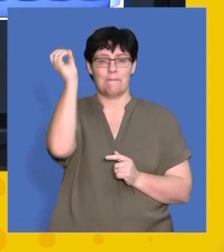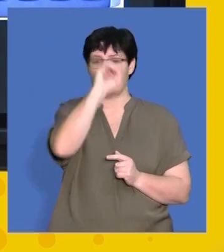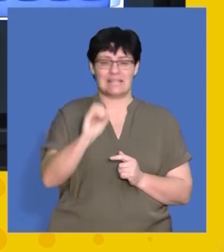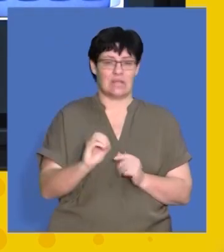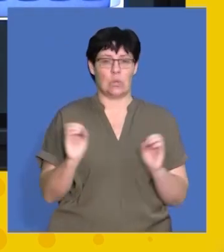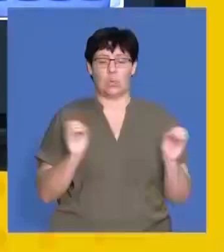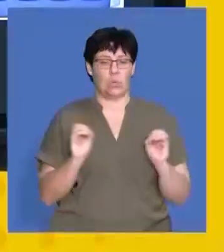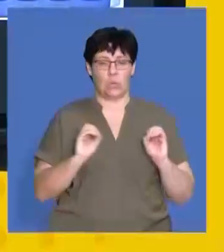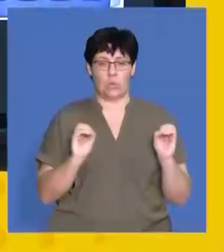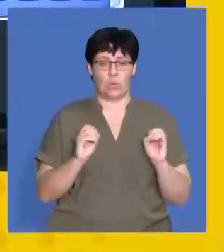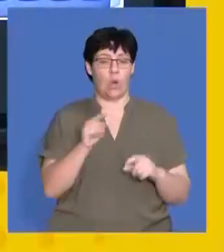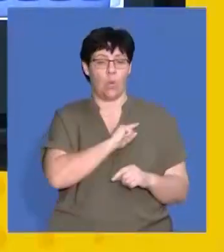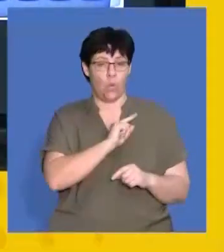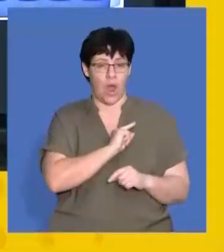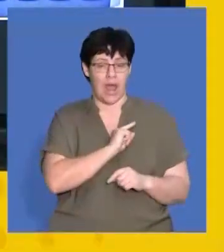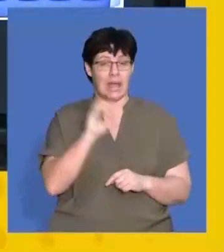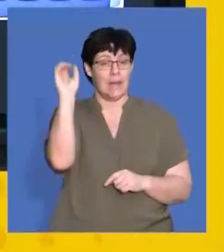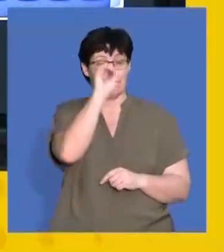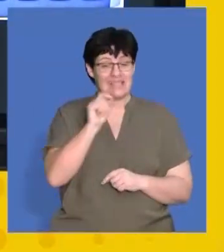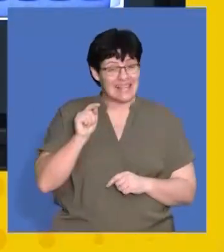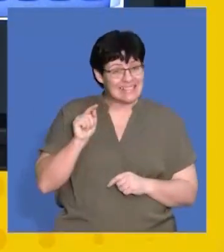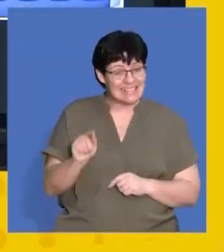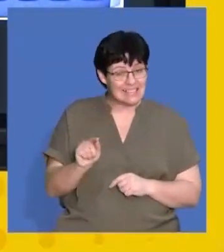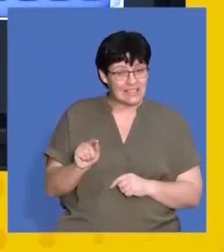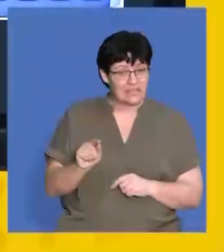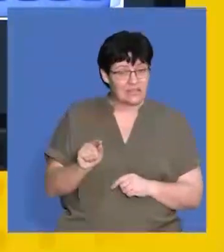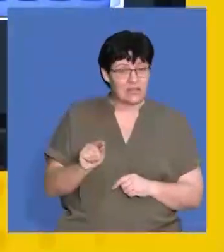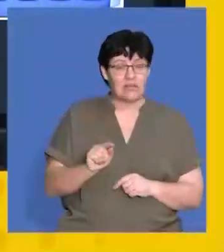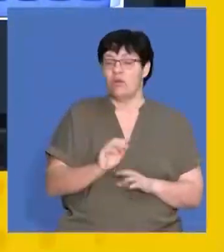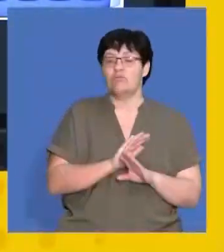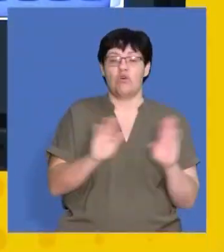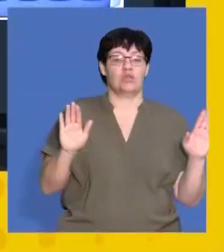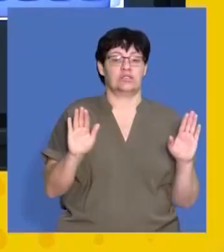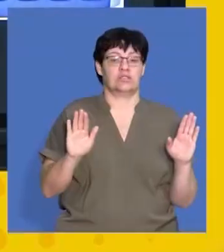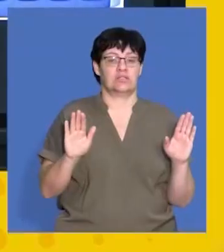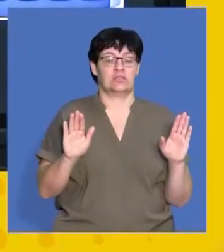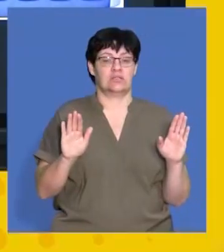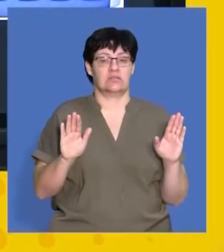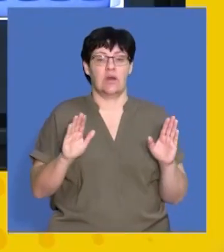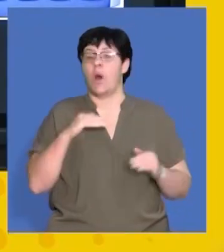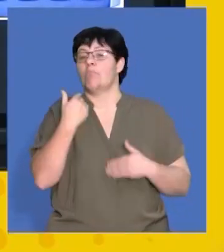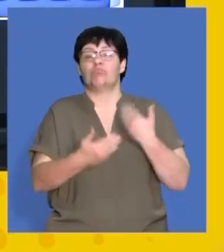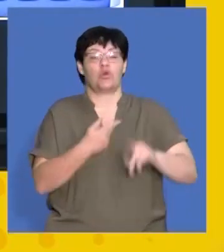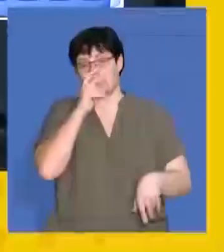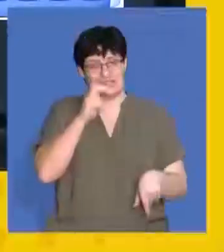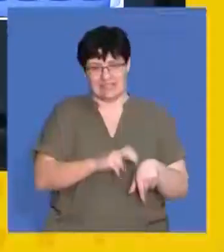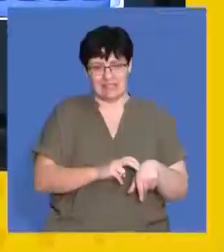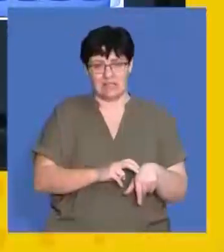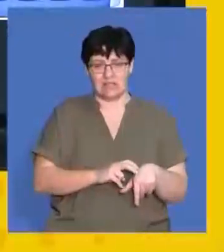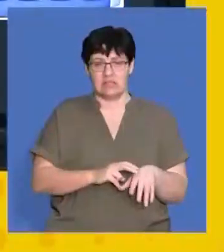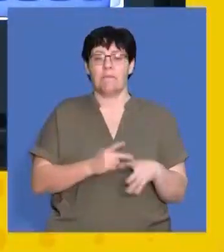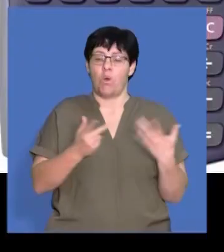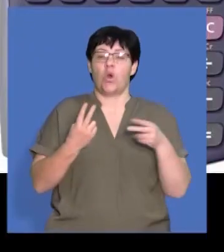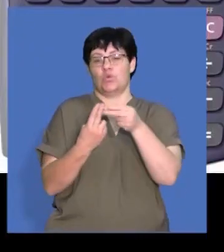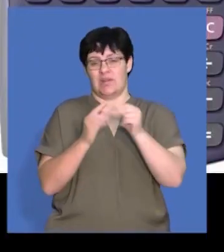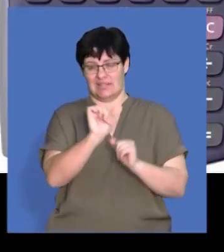percent, because my percent in this case is actually not a process that you need to do, it's rather a